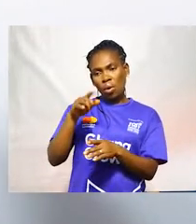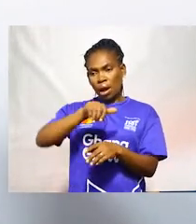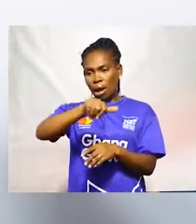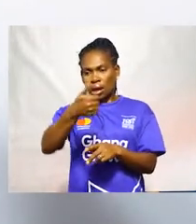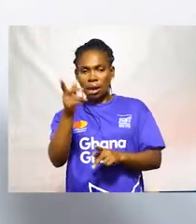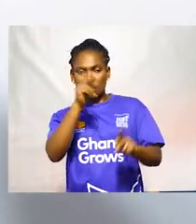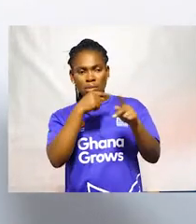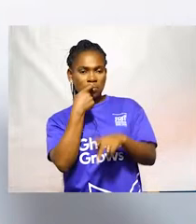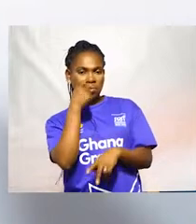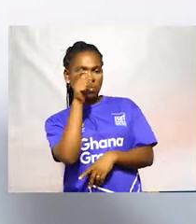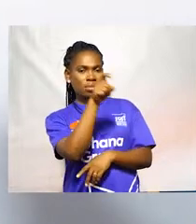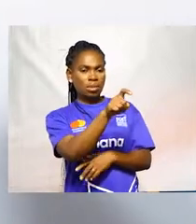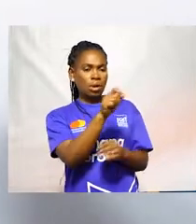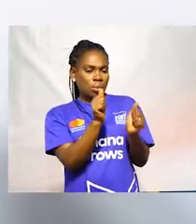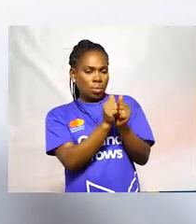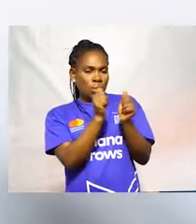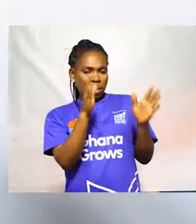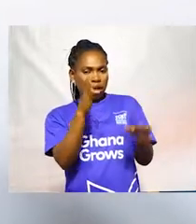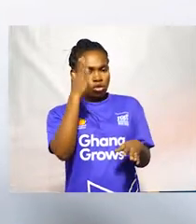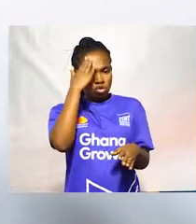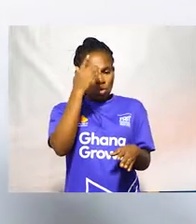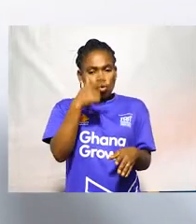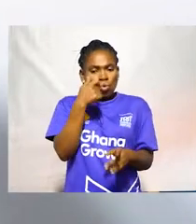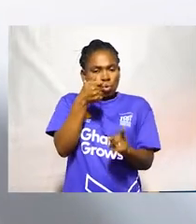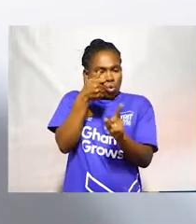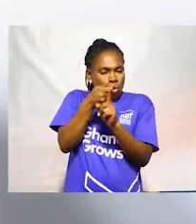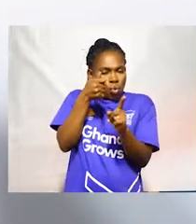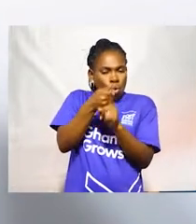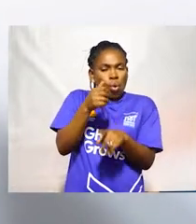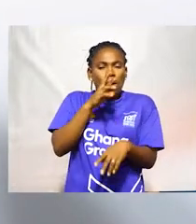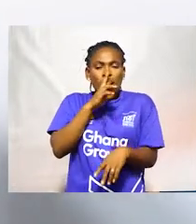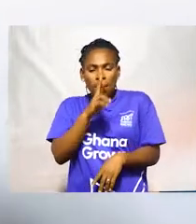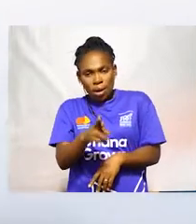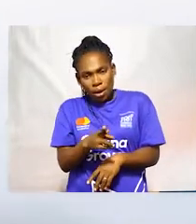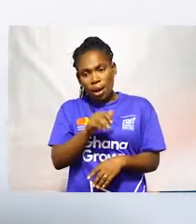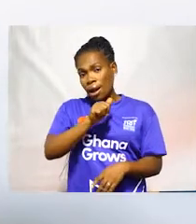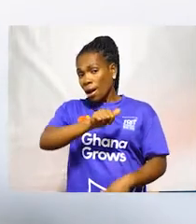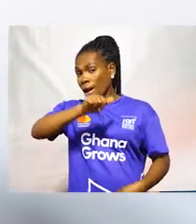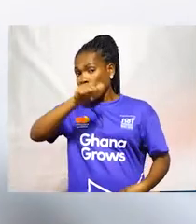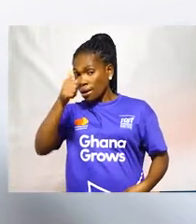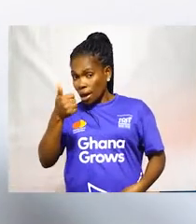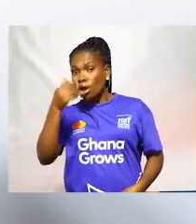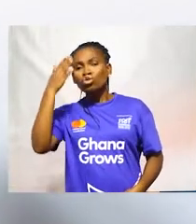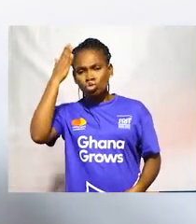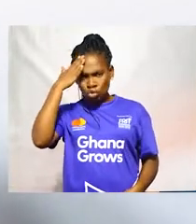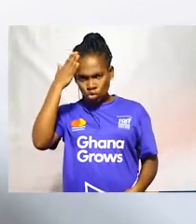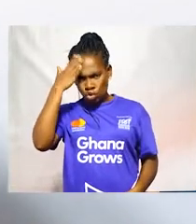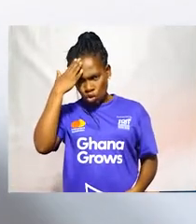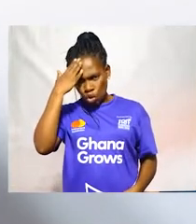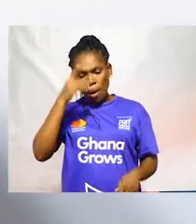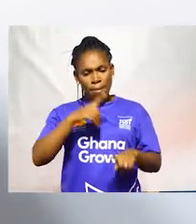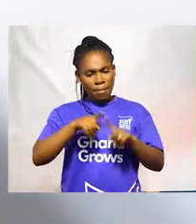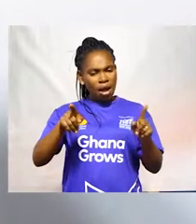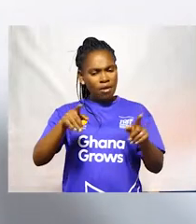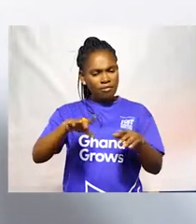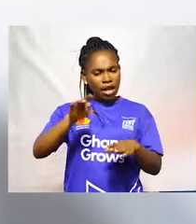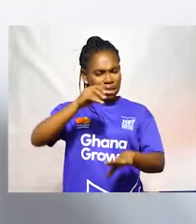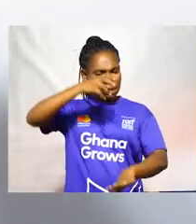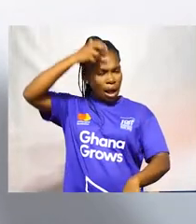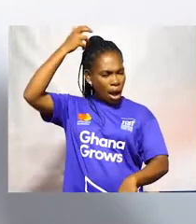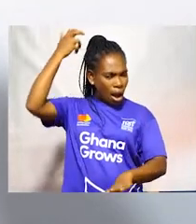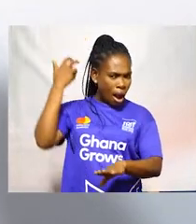people tell them without knowing truly who they are. There are others who also know who they are, but find it very